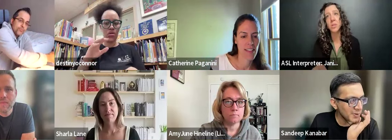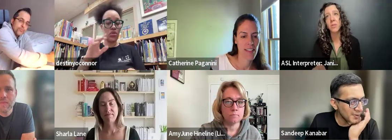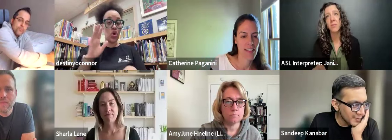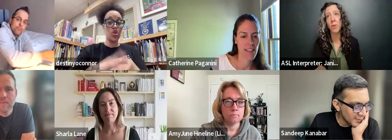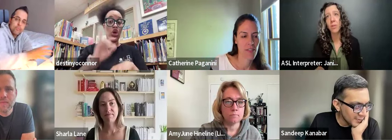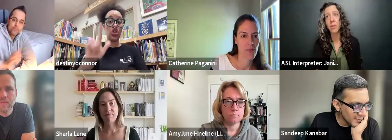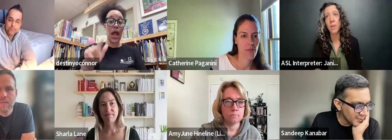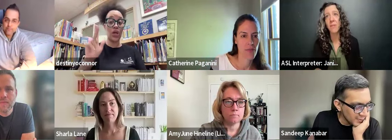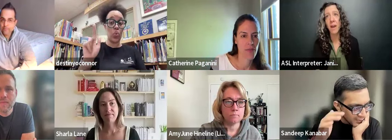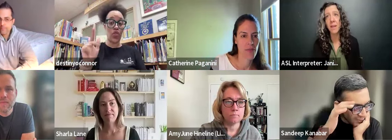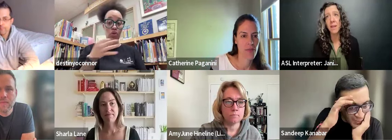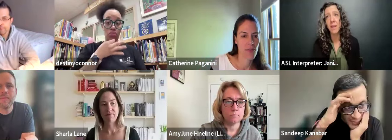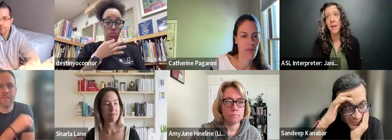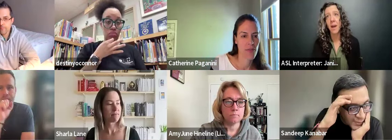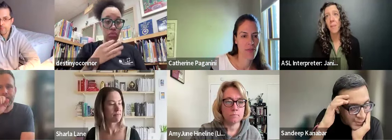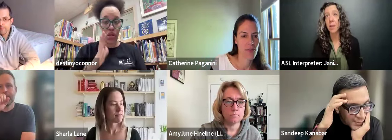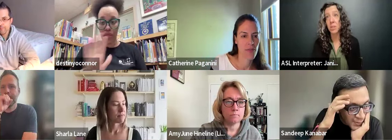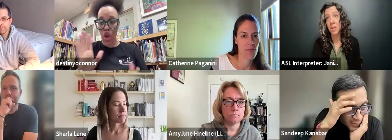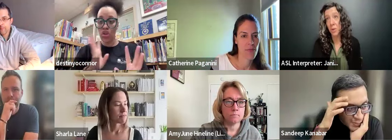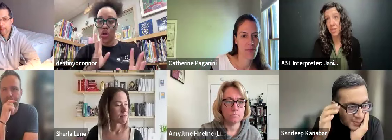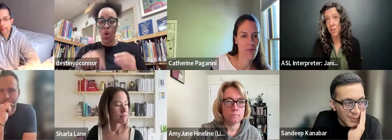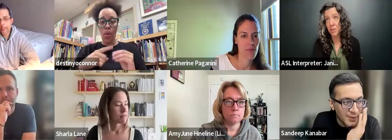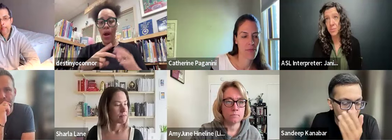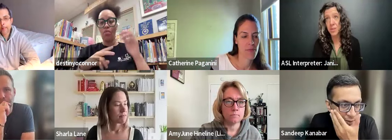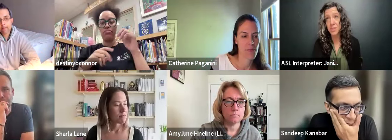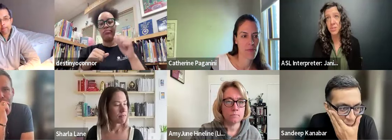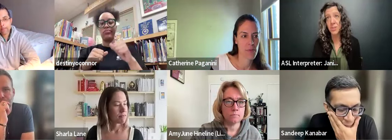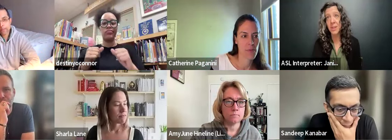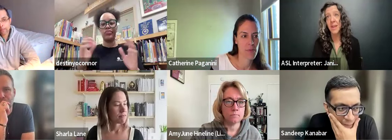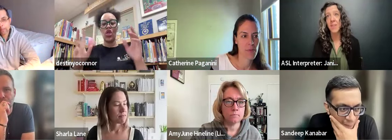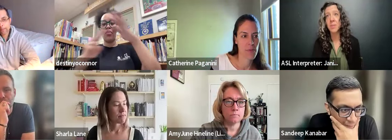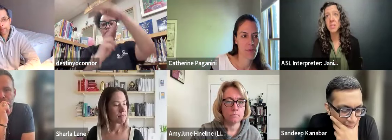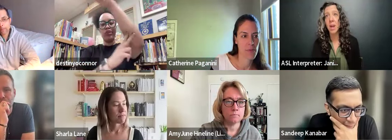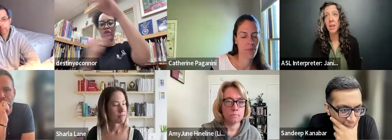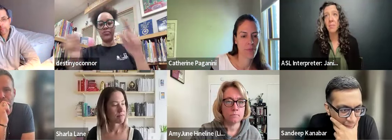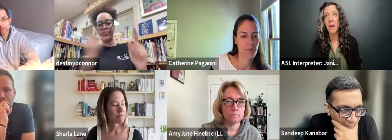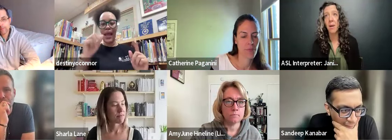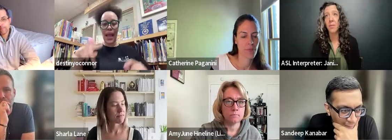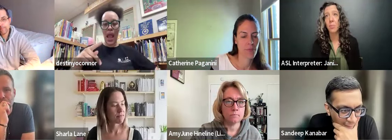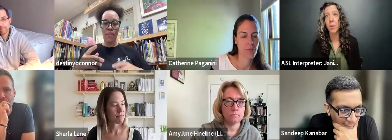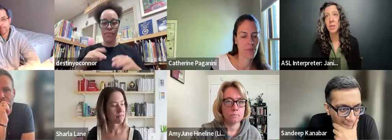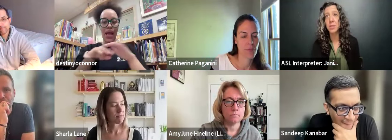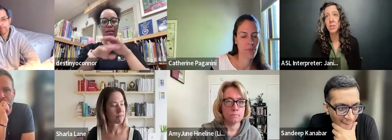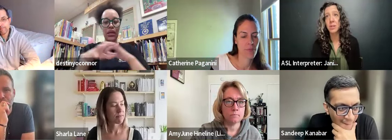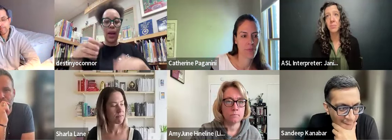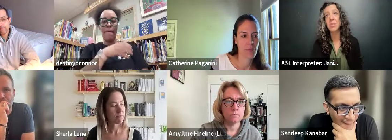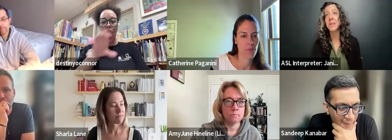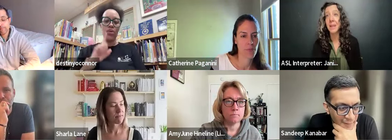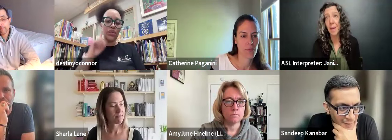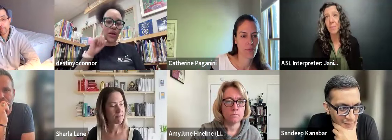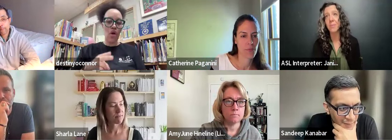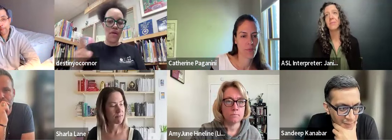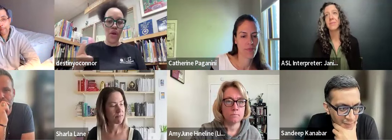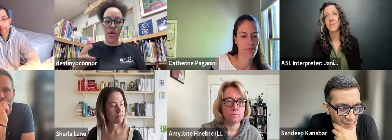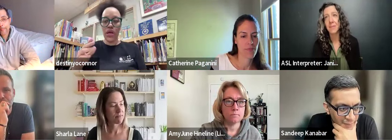Agile 2024, the Grapevine, on July 23rd, pretty soon. They're going to be talking about the bridging